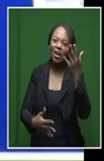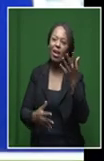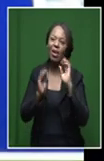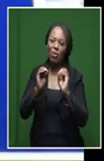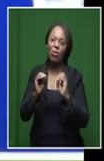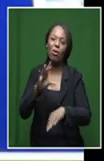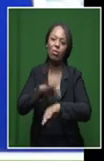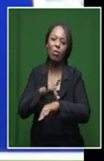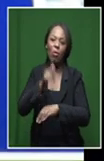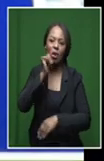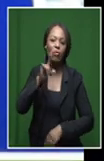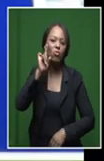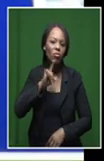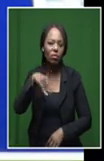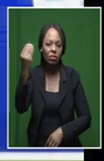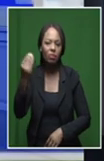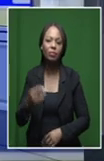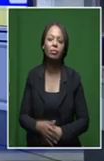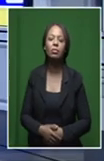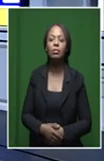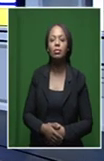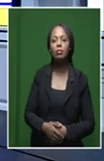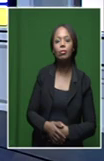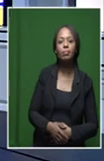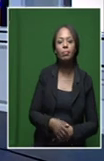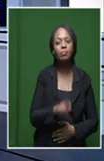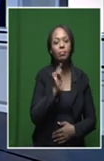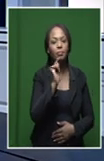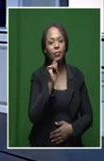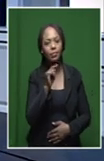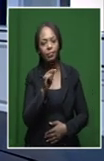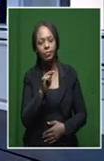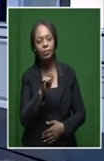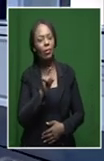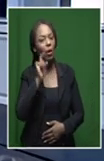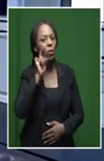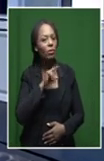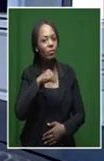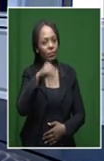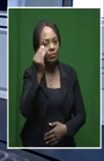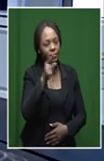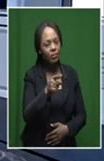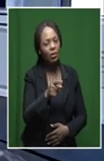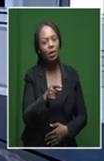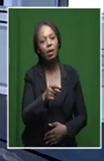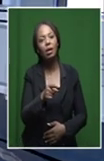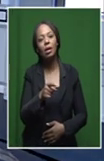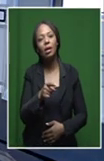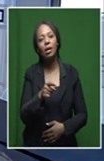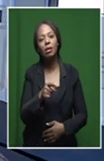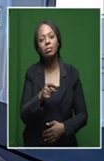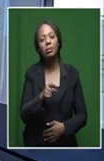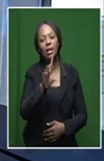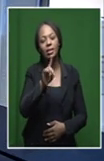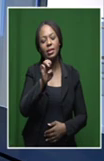conditions. Right, so I want to look at a couple of the ones that you've mentioned with regards to, you know, the older population getting these. Let's talk about dementia. I think it's a term